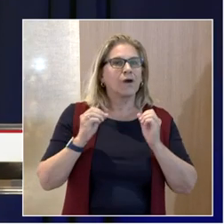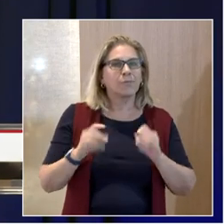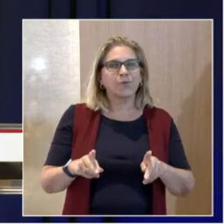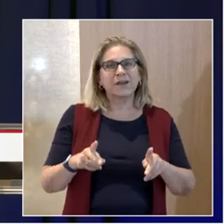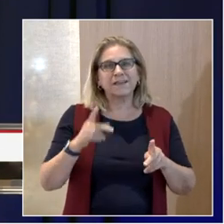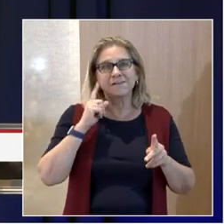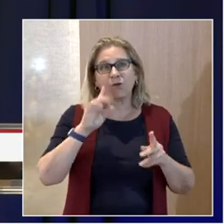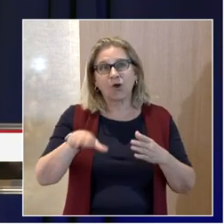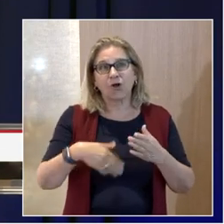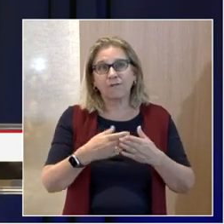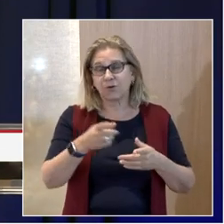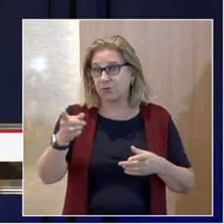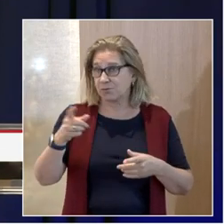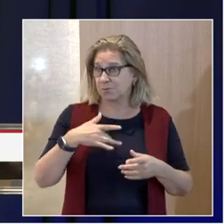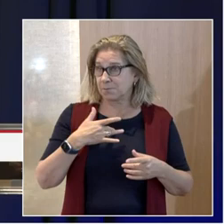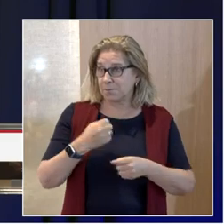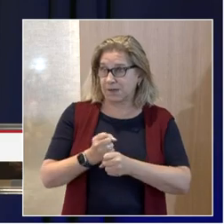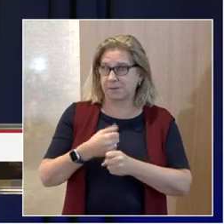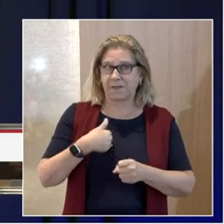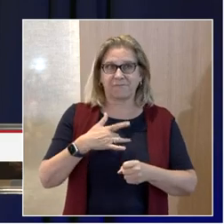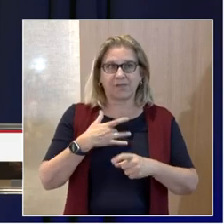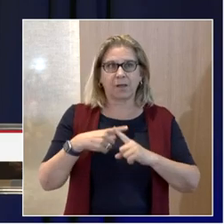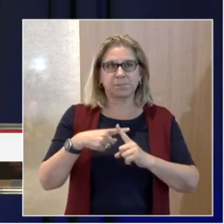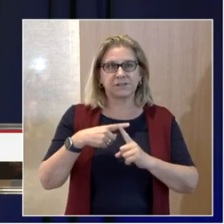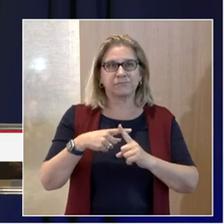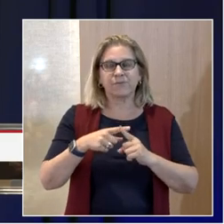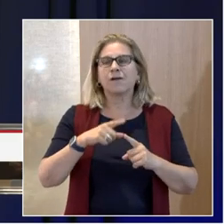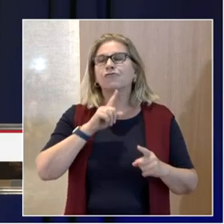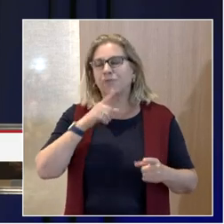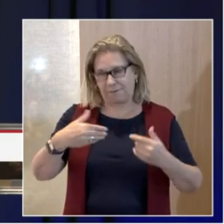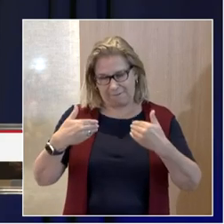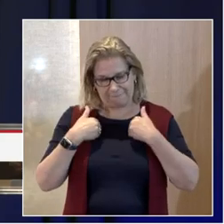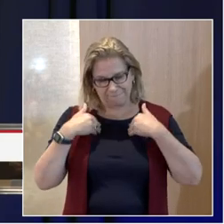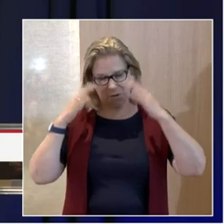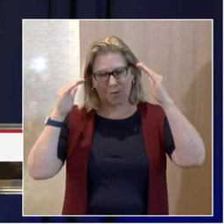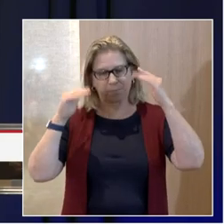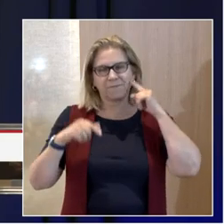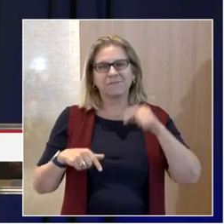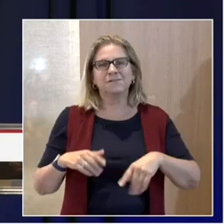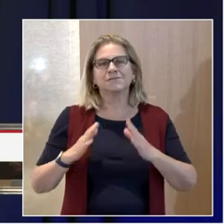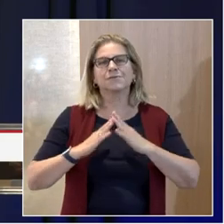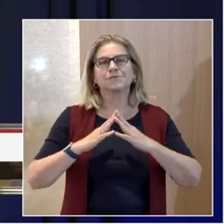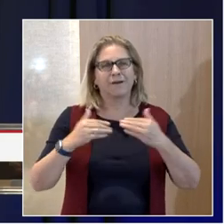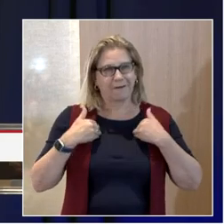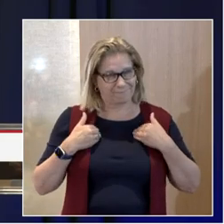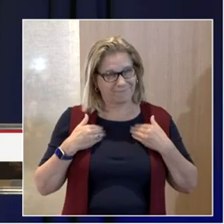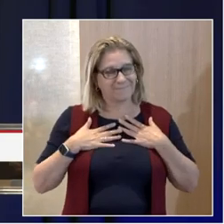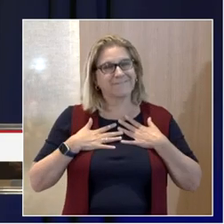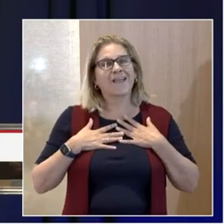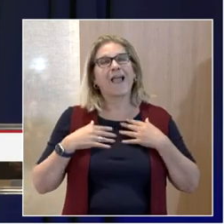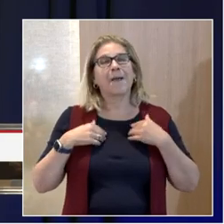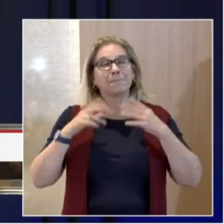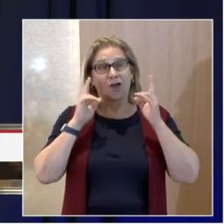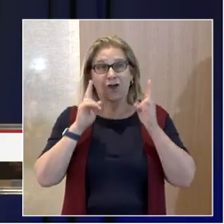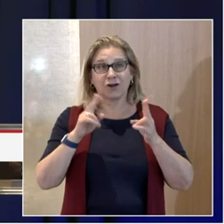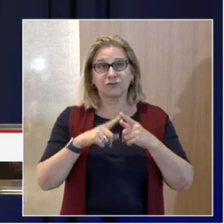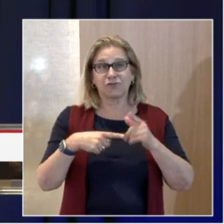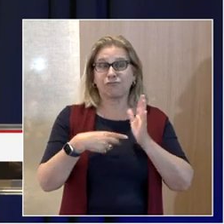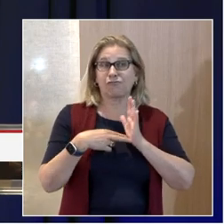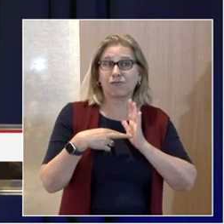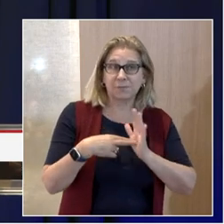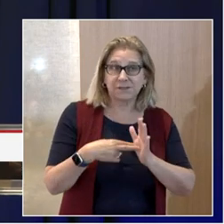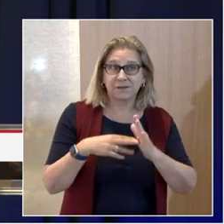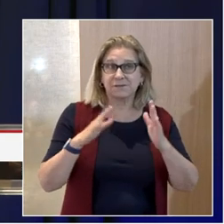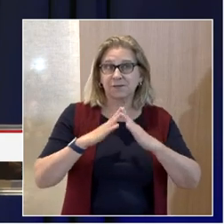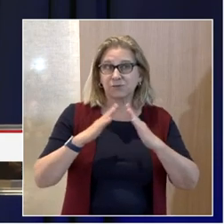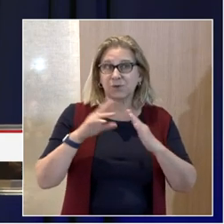for downtown. I am so privileged to have the honor of representing downtown DC and Ward